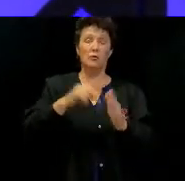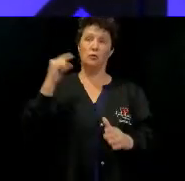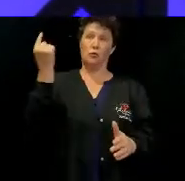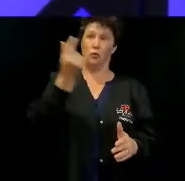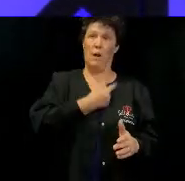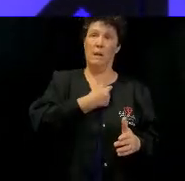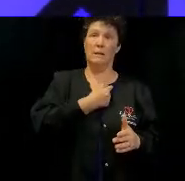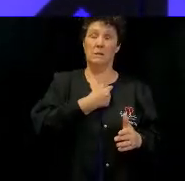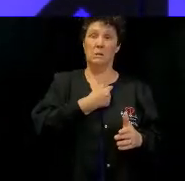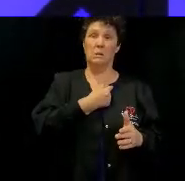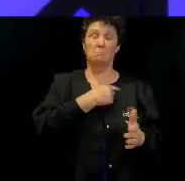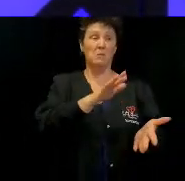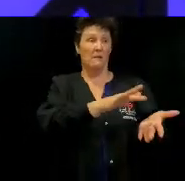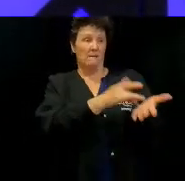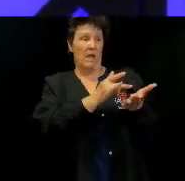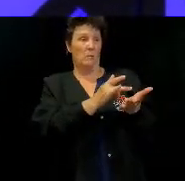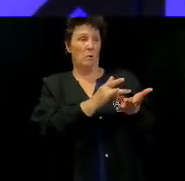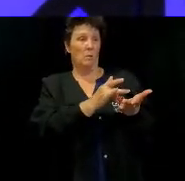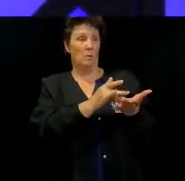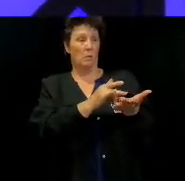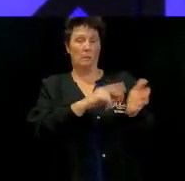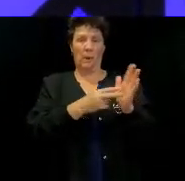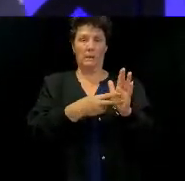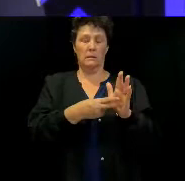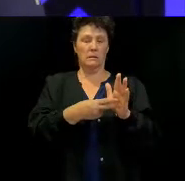not to do that.